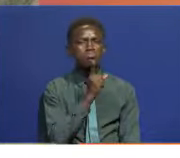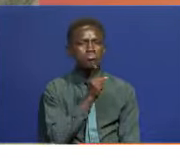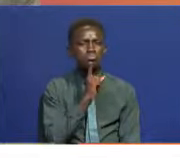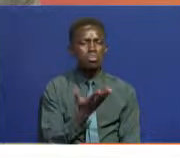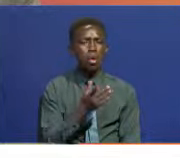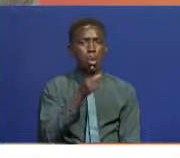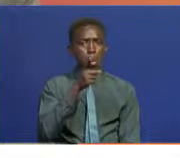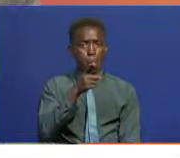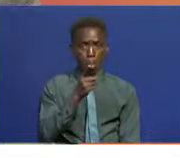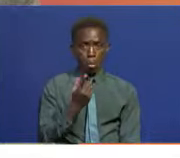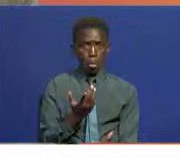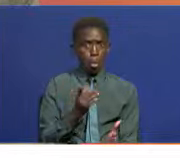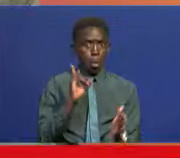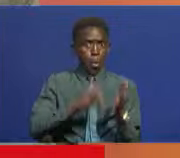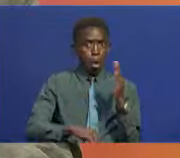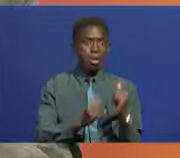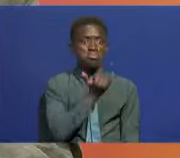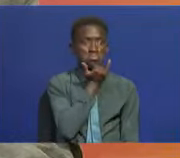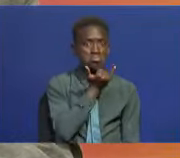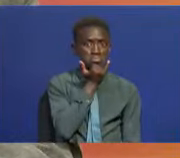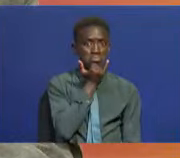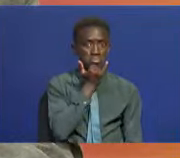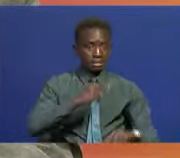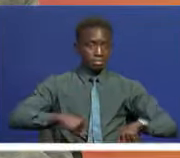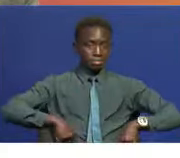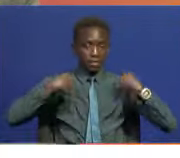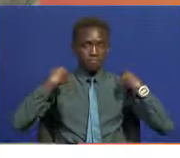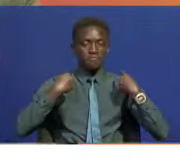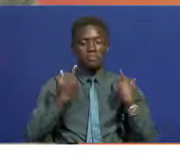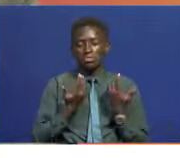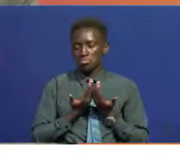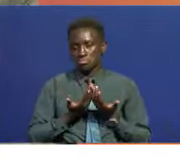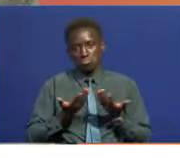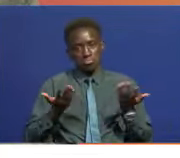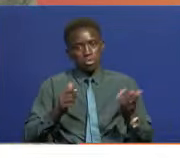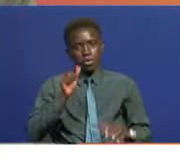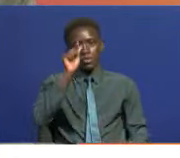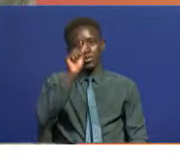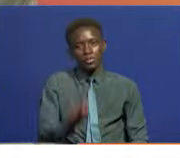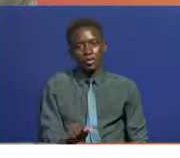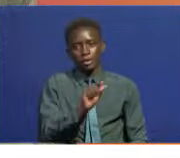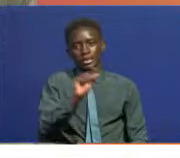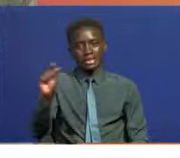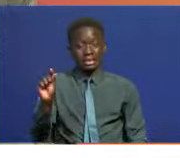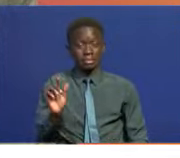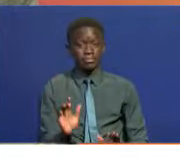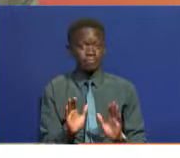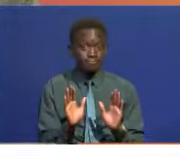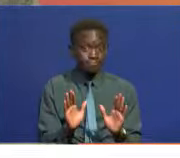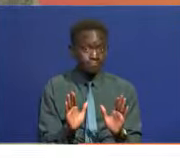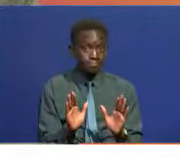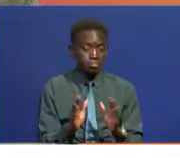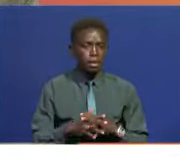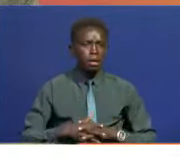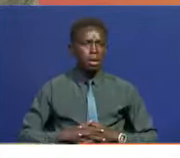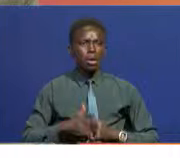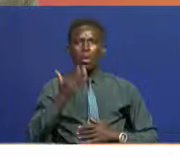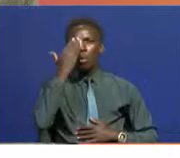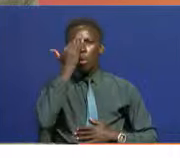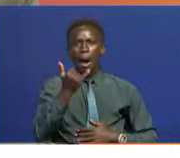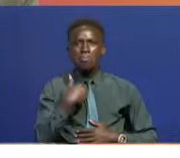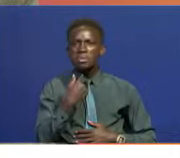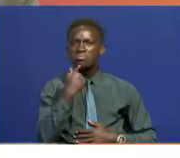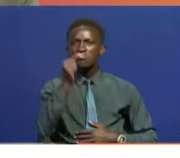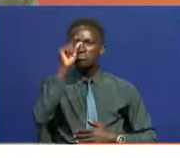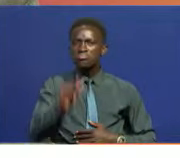our own sword and kill ourselves. Why am I saying that? The corruption that has gone into us